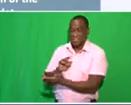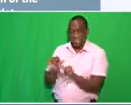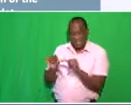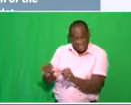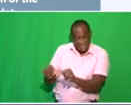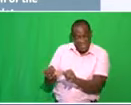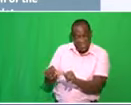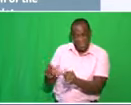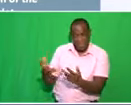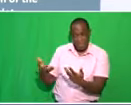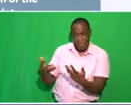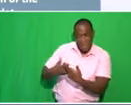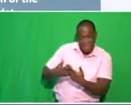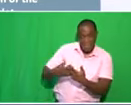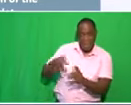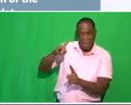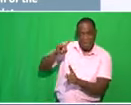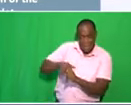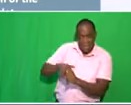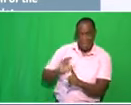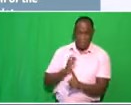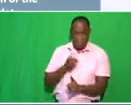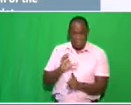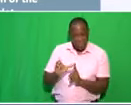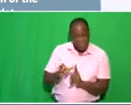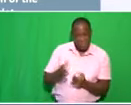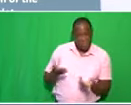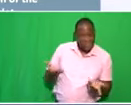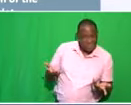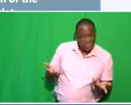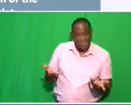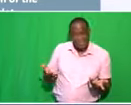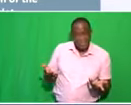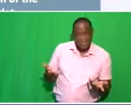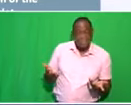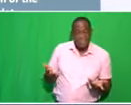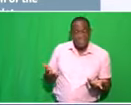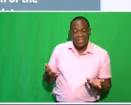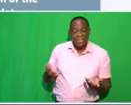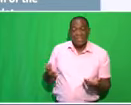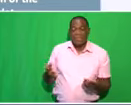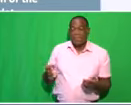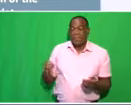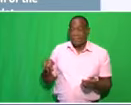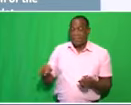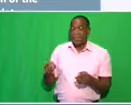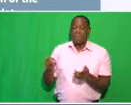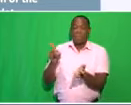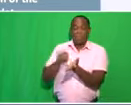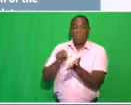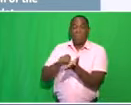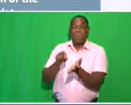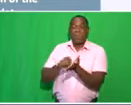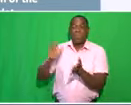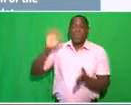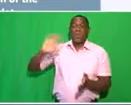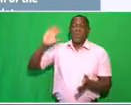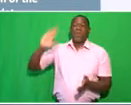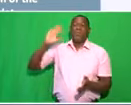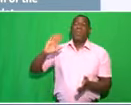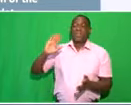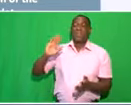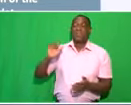1960 by then Minister of Education and published on Christmas Day? Yeah, always intrigue surrounding the